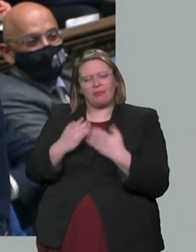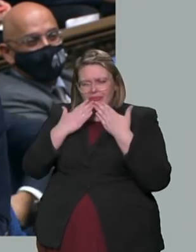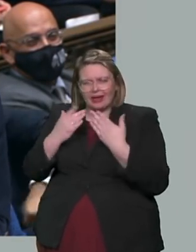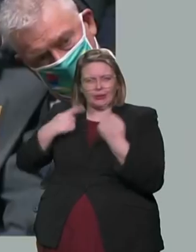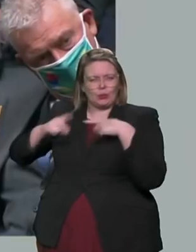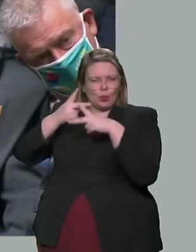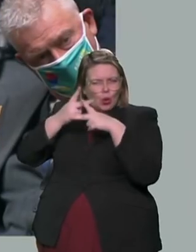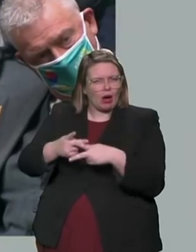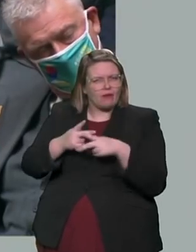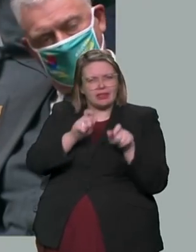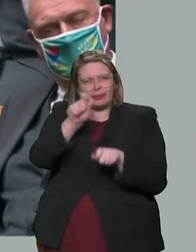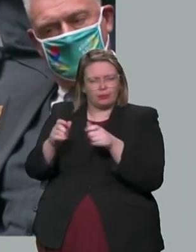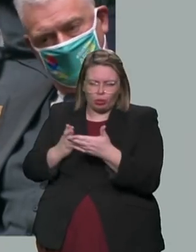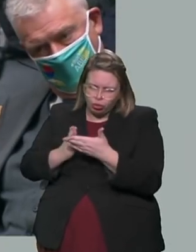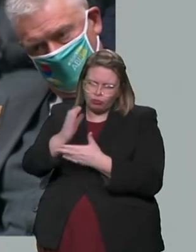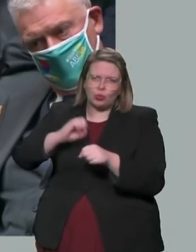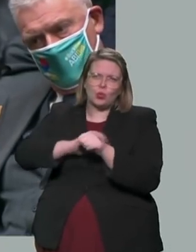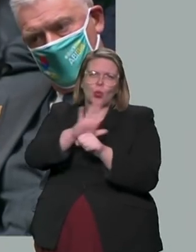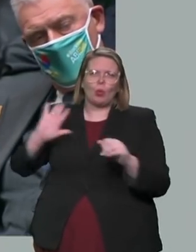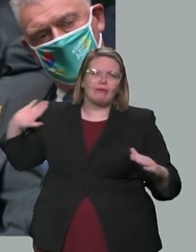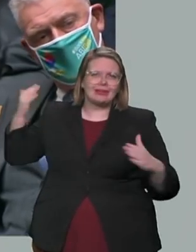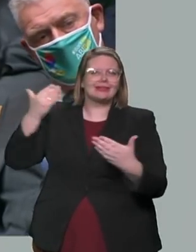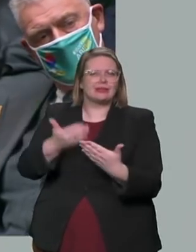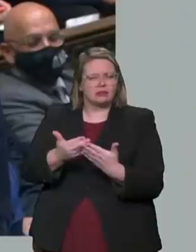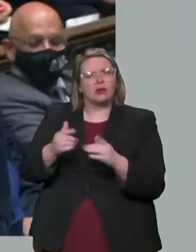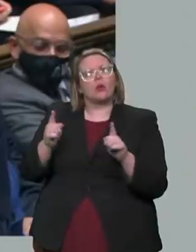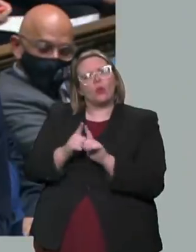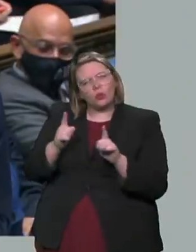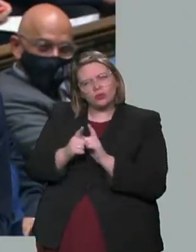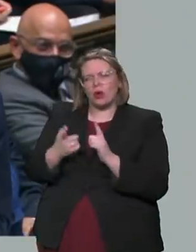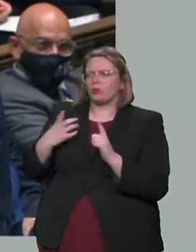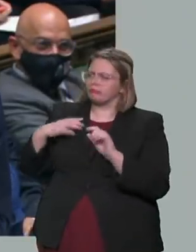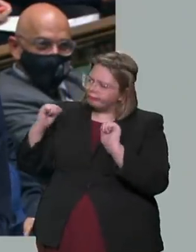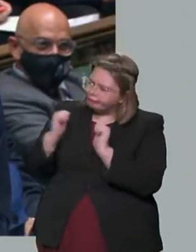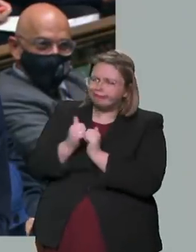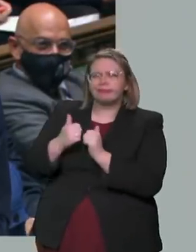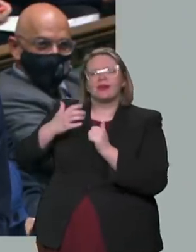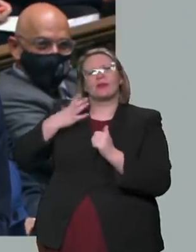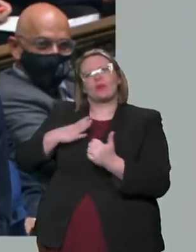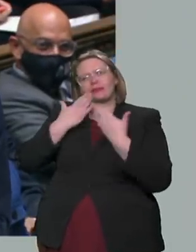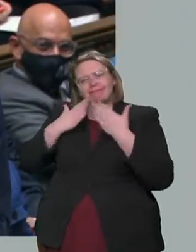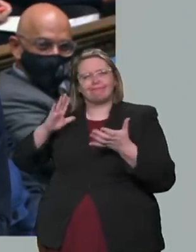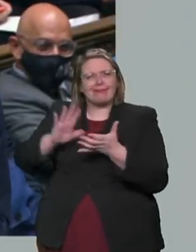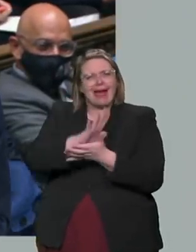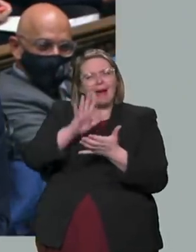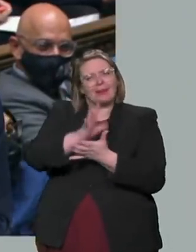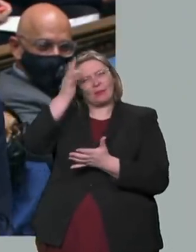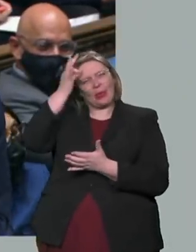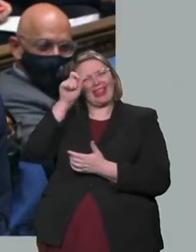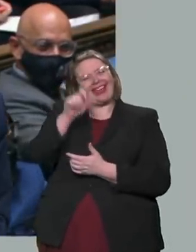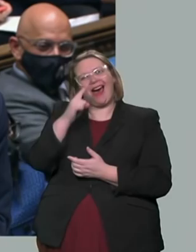doing to look after people throughout the pandemic. But in particular, I want to join my honourable friend in wishing the